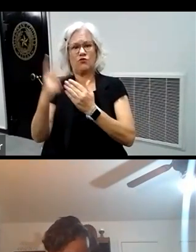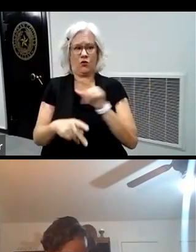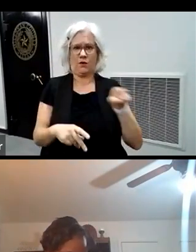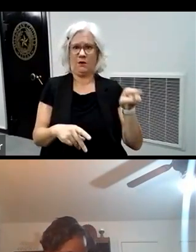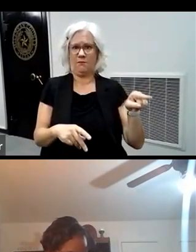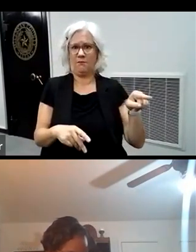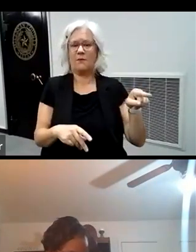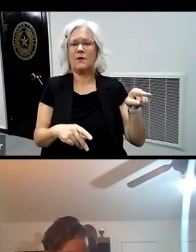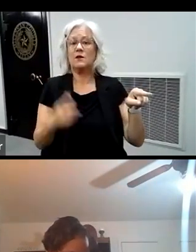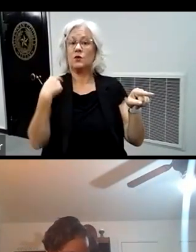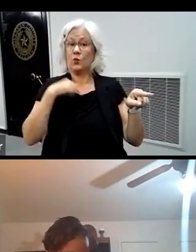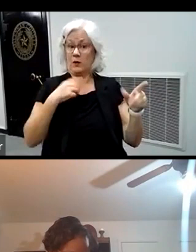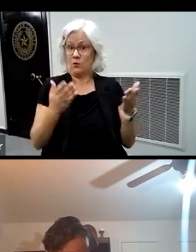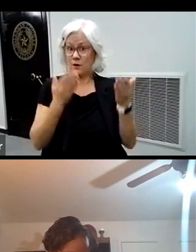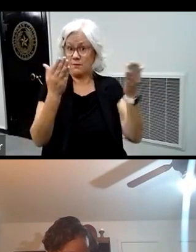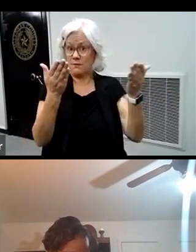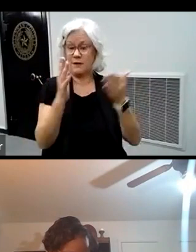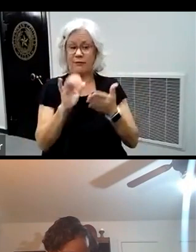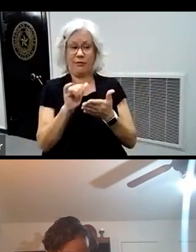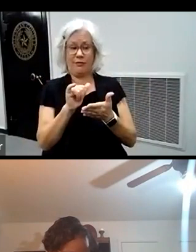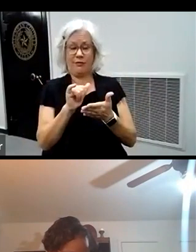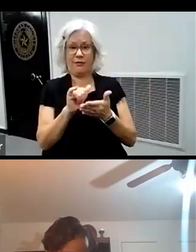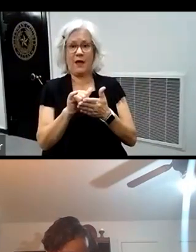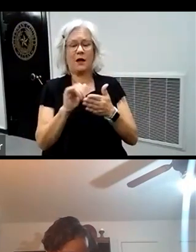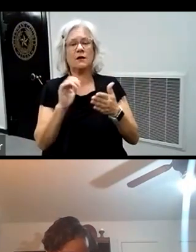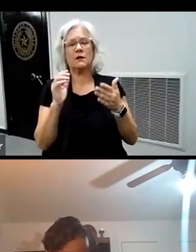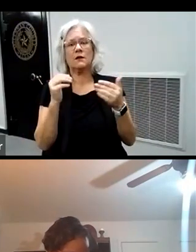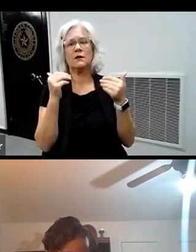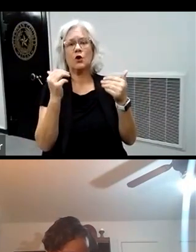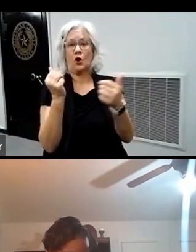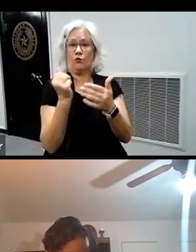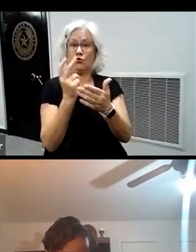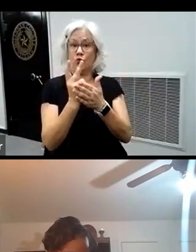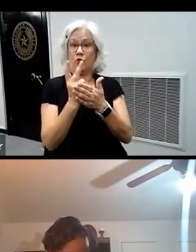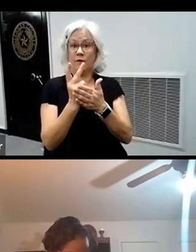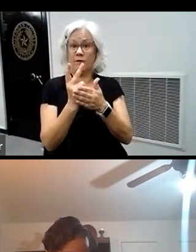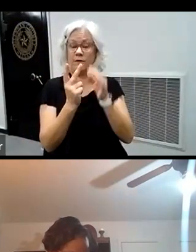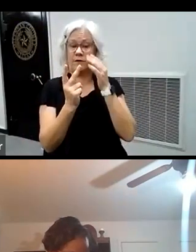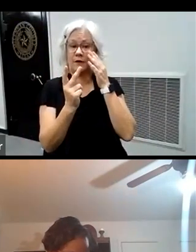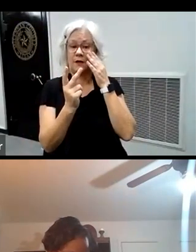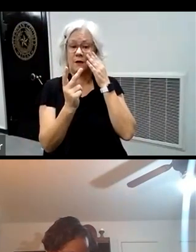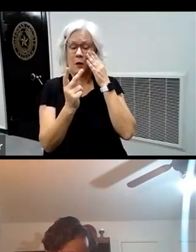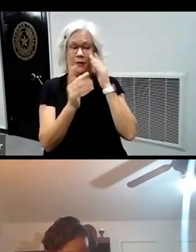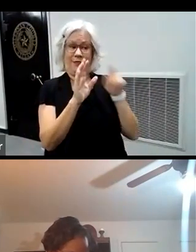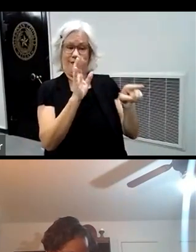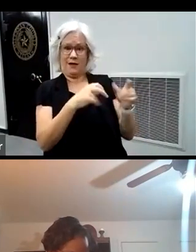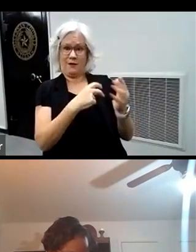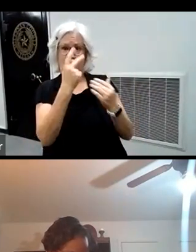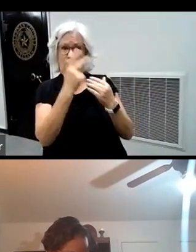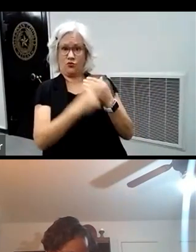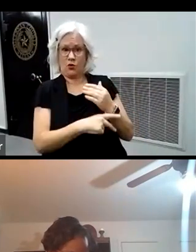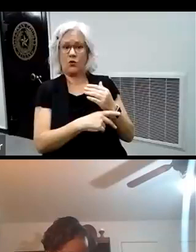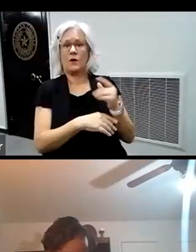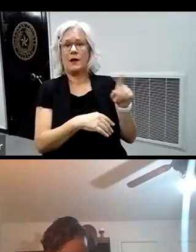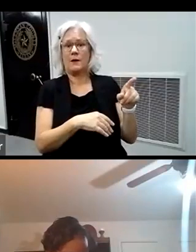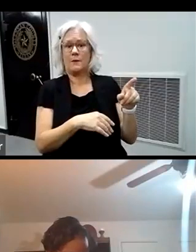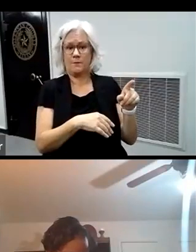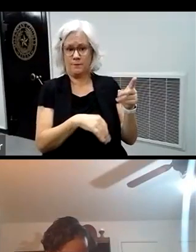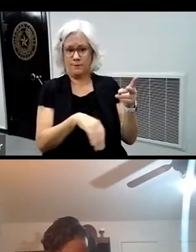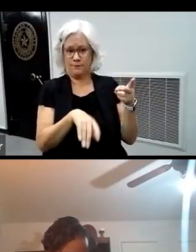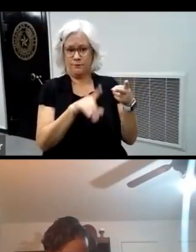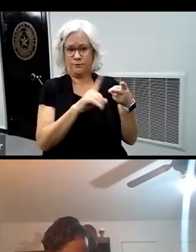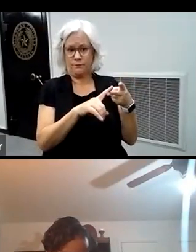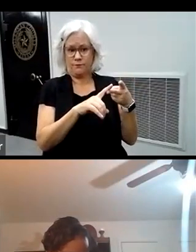side. So we would recommend that we approve this this program from TAC and then allow David